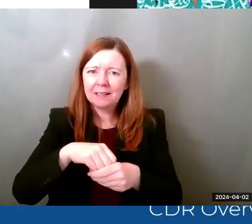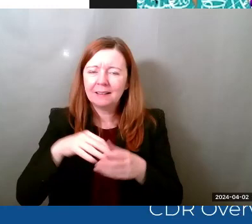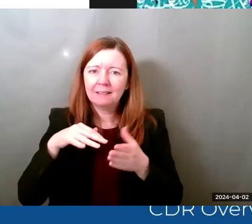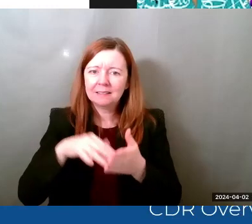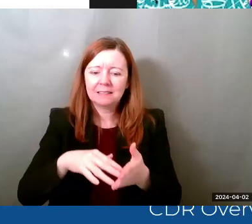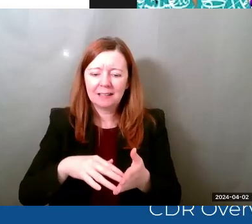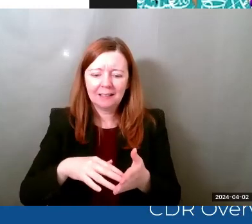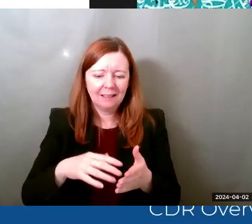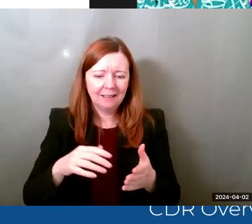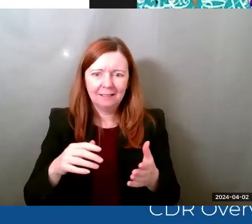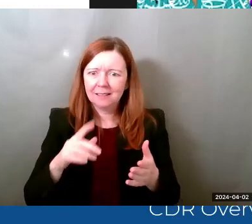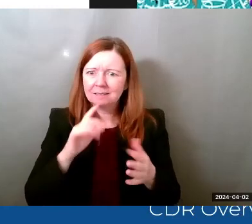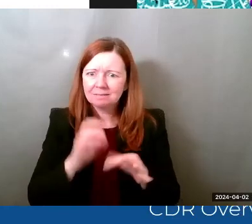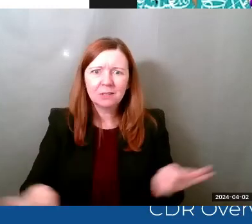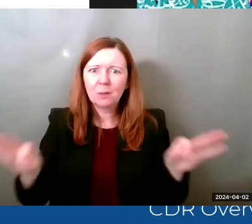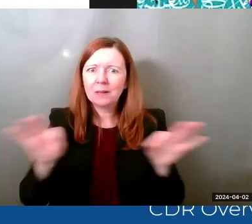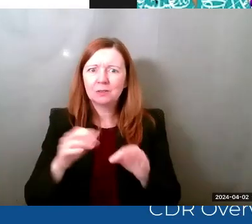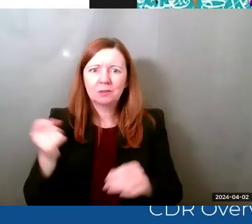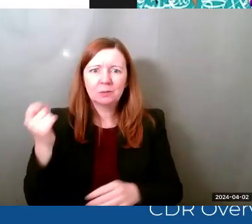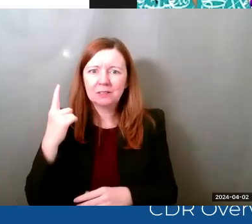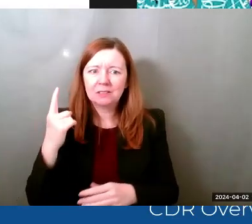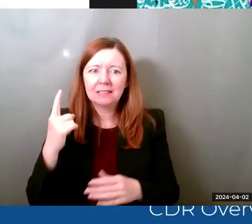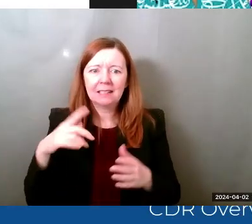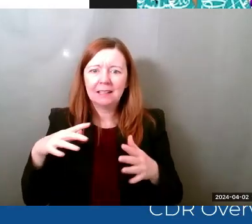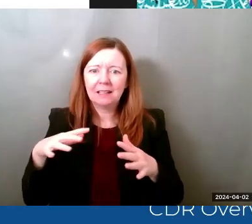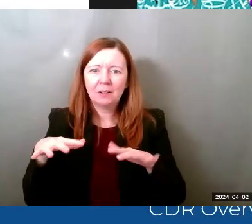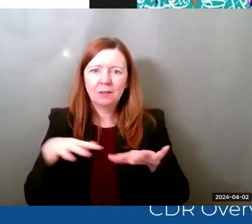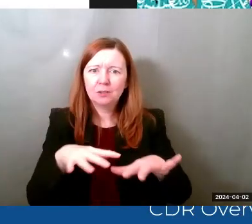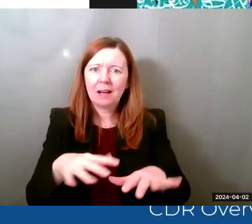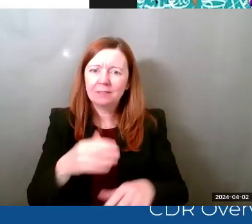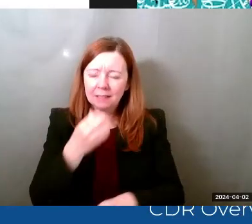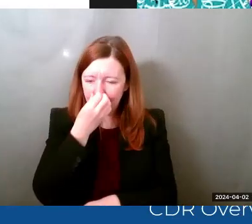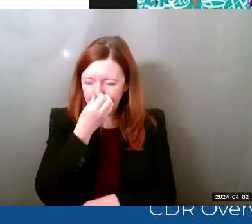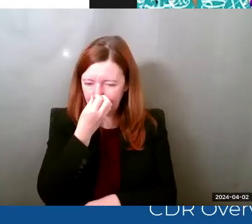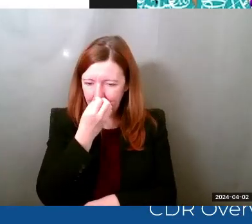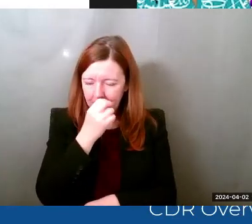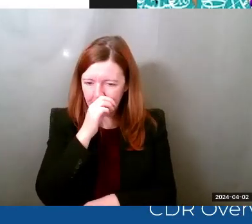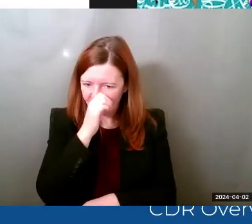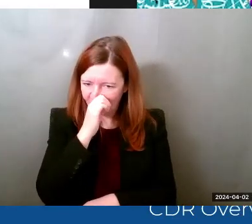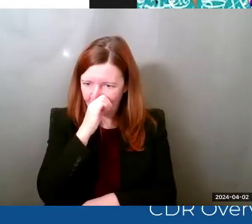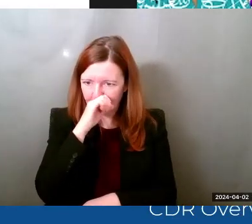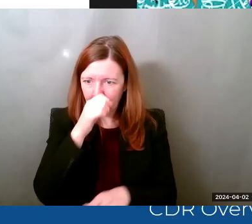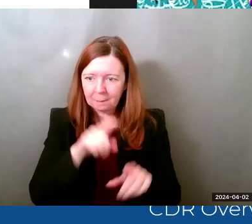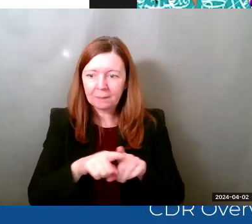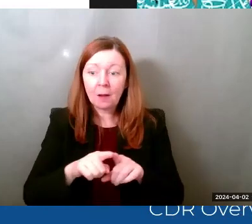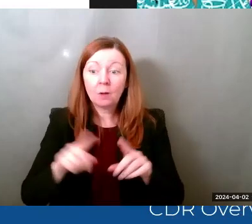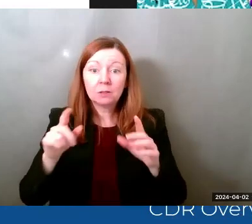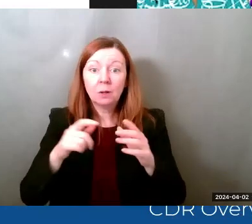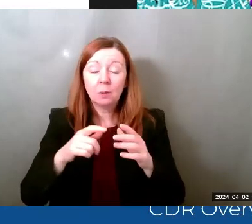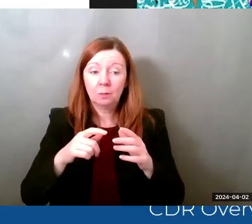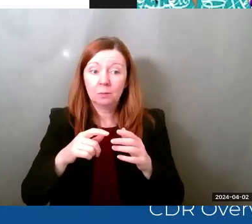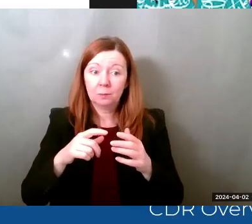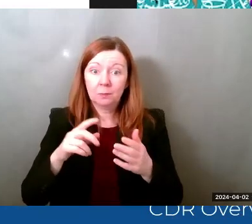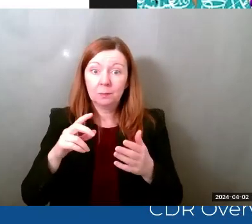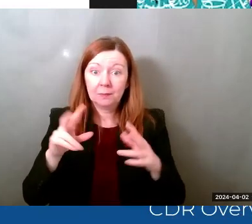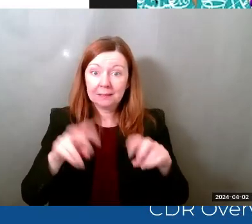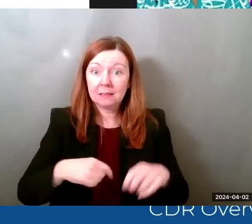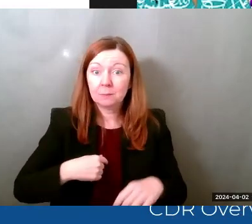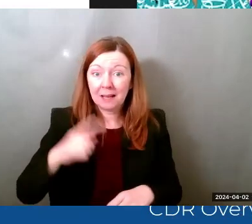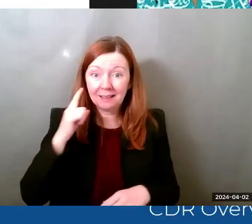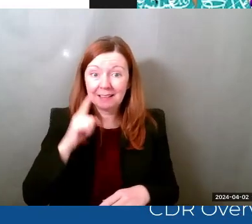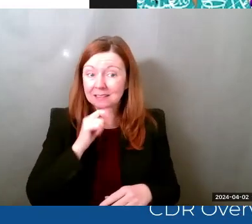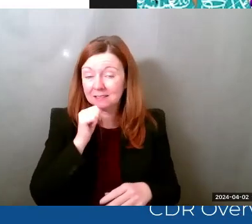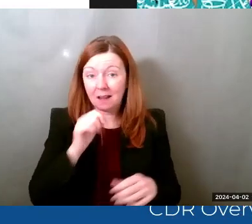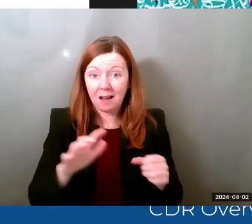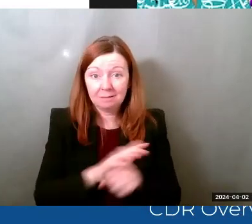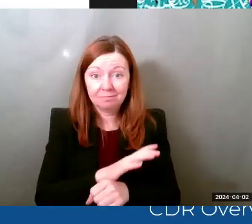study? They're so integral to understanding the traffic flow. Also, according to this assessment, which I find rather